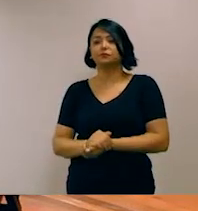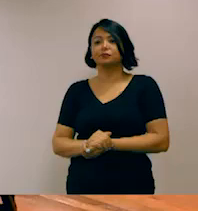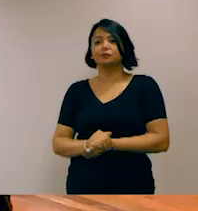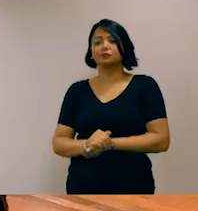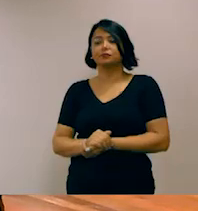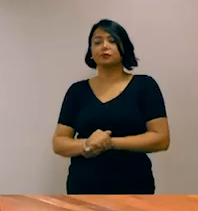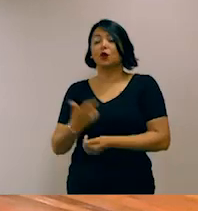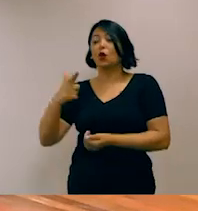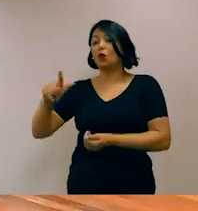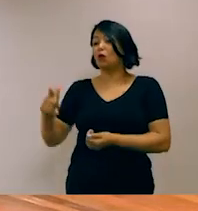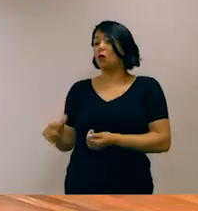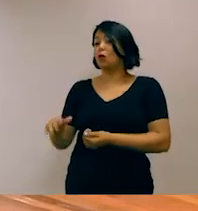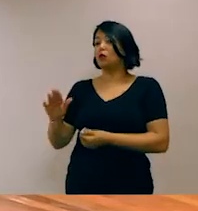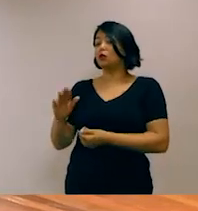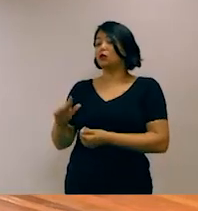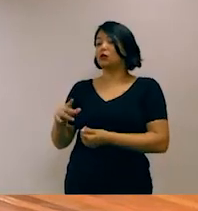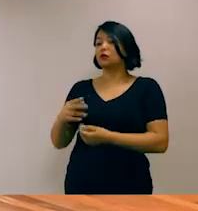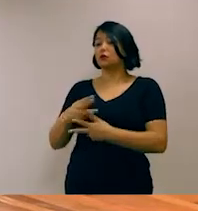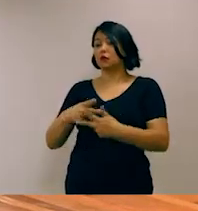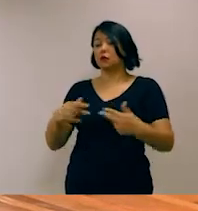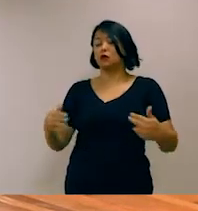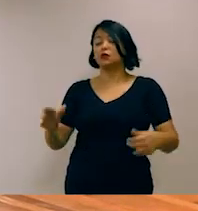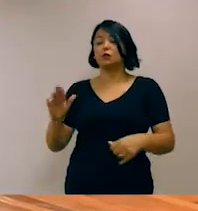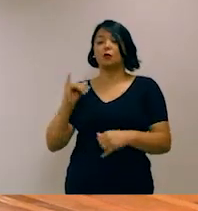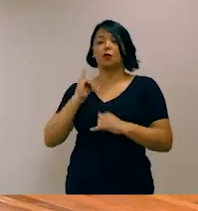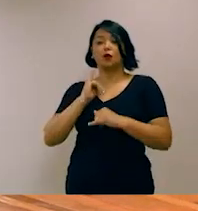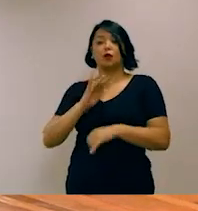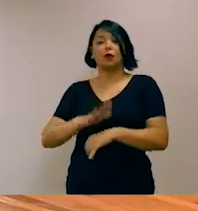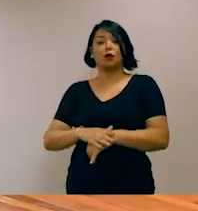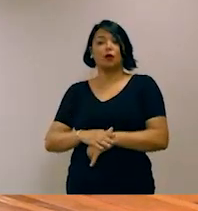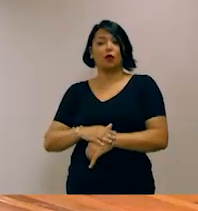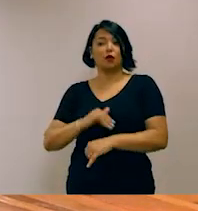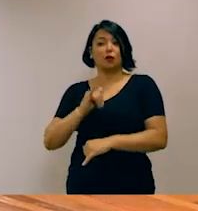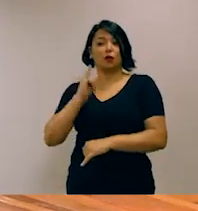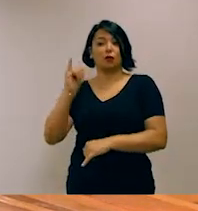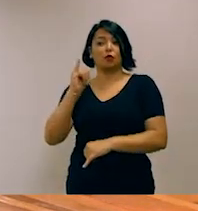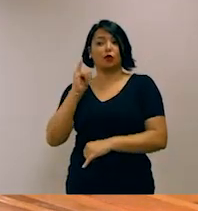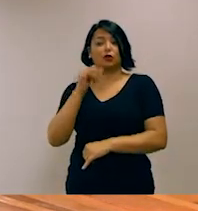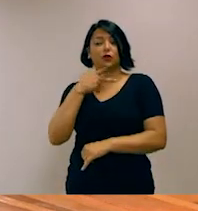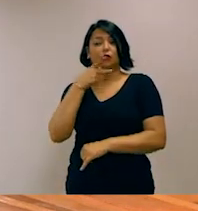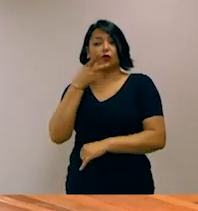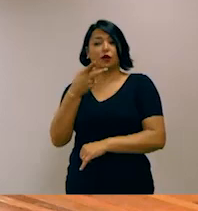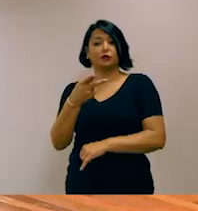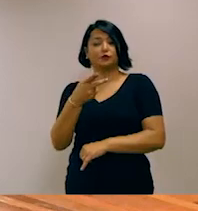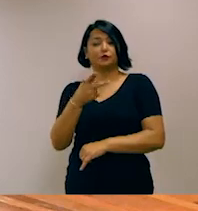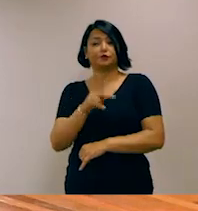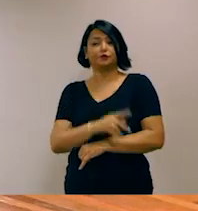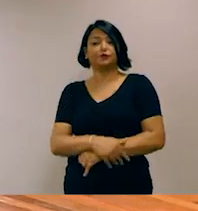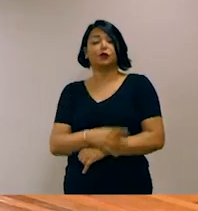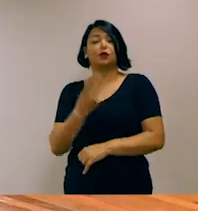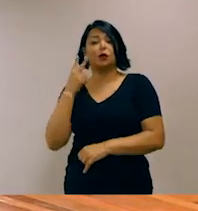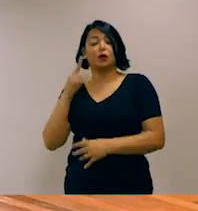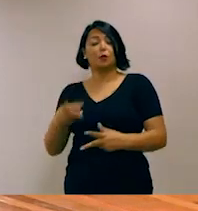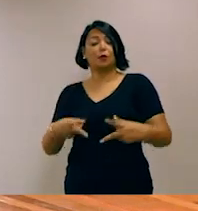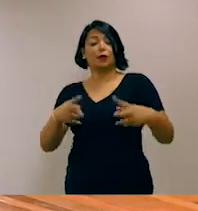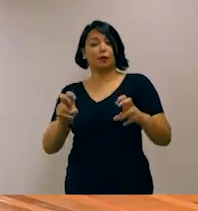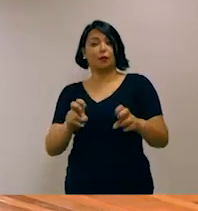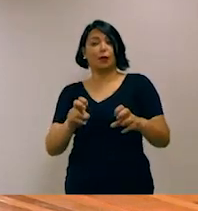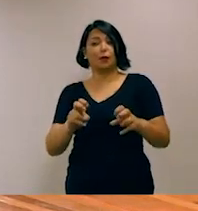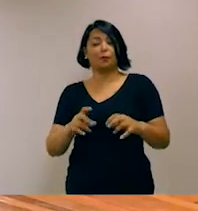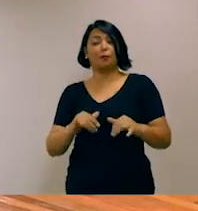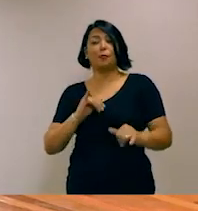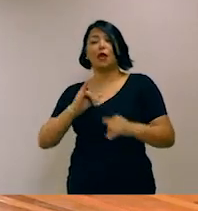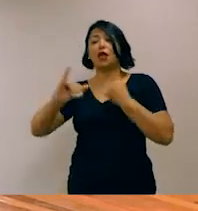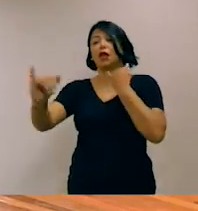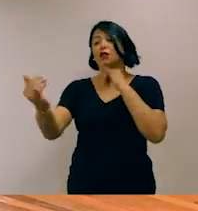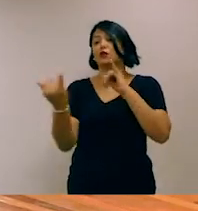result. Another very important point, and it's a very important point, that we also discovered is